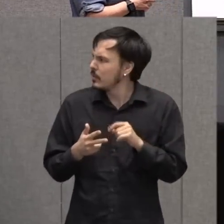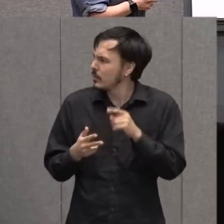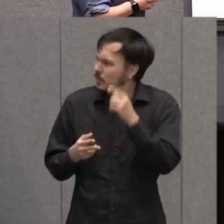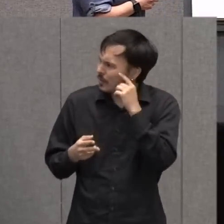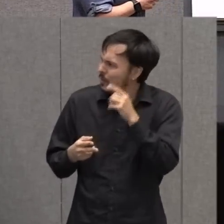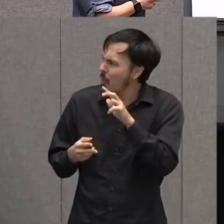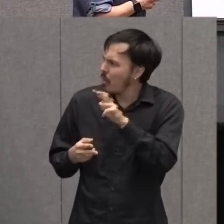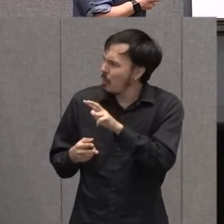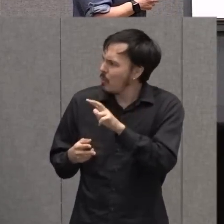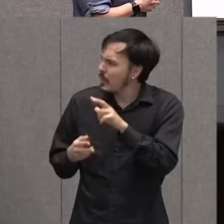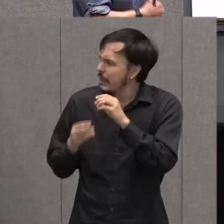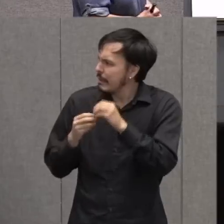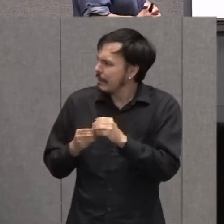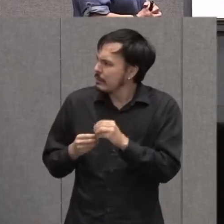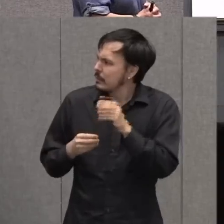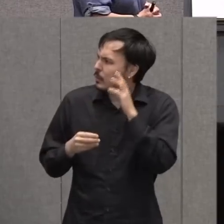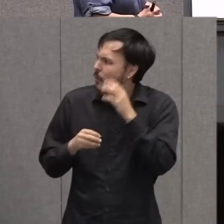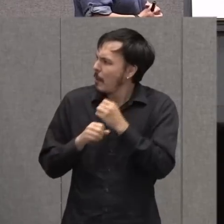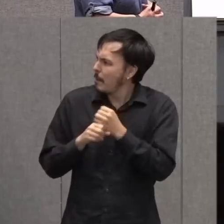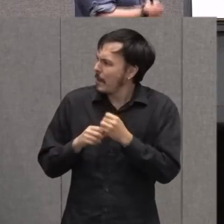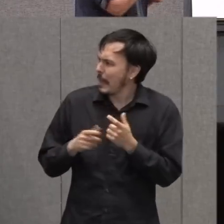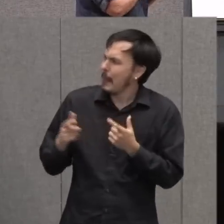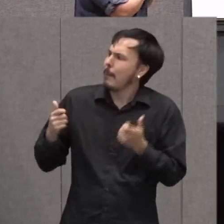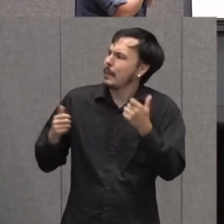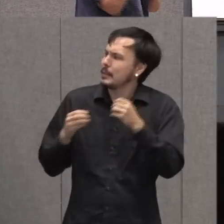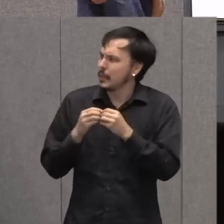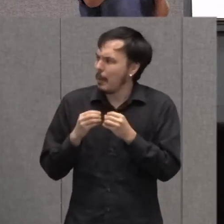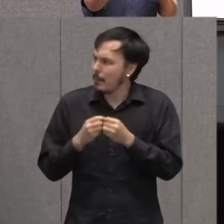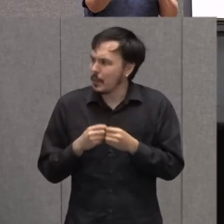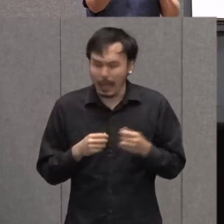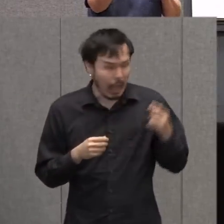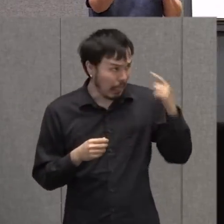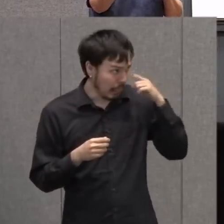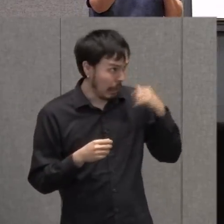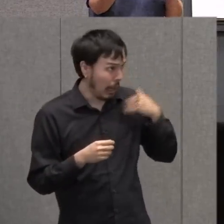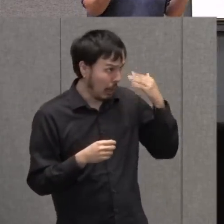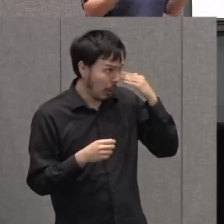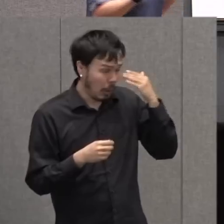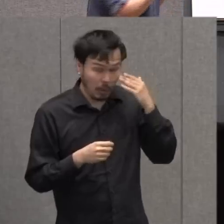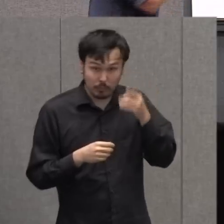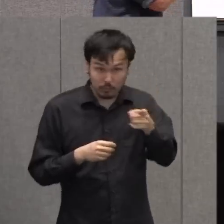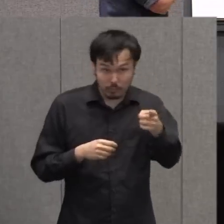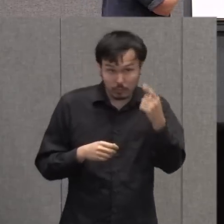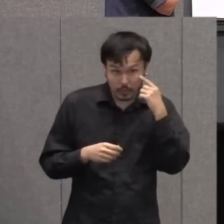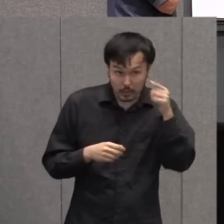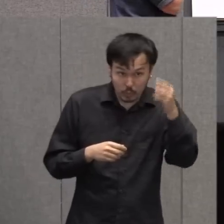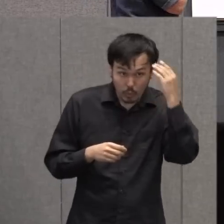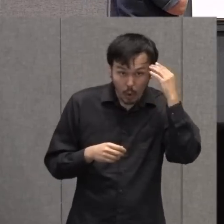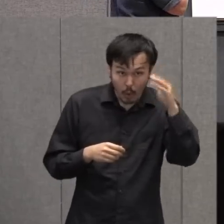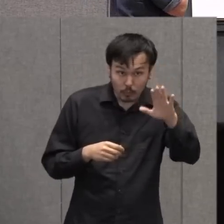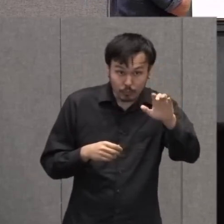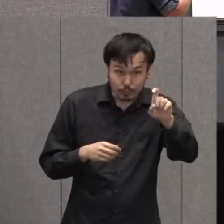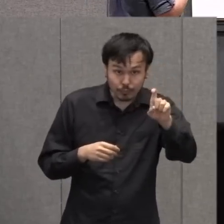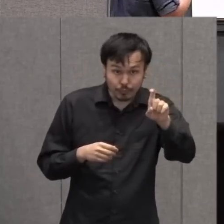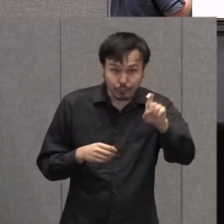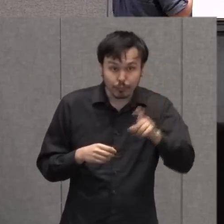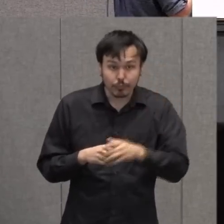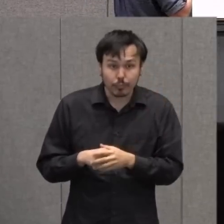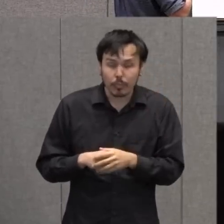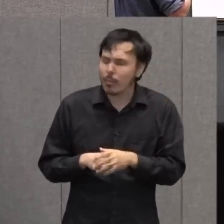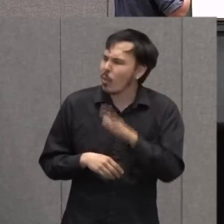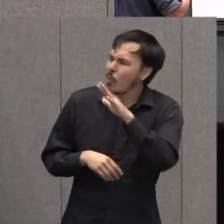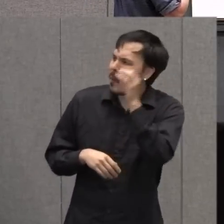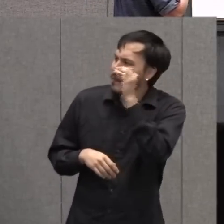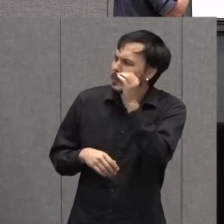make? I think I know. Okay, do you guys think you know? Okay, so Ms. Gross, what do you think it is? So if